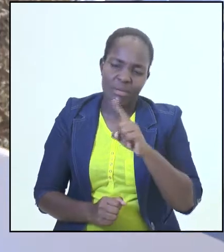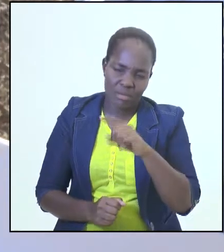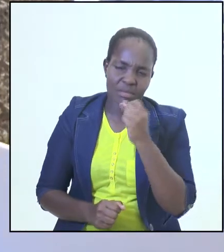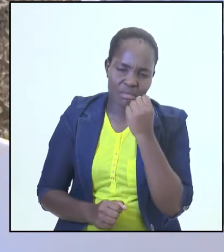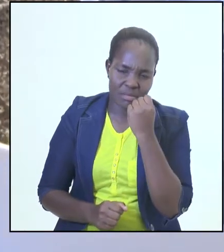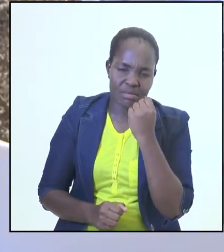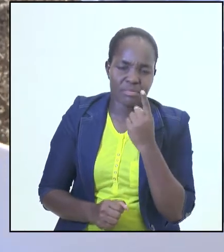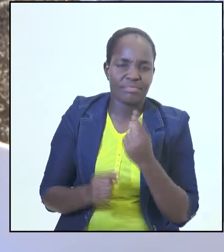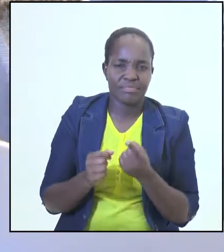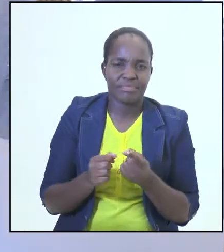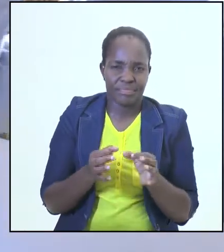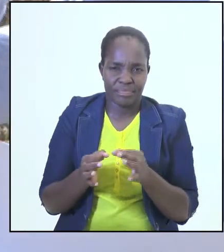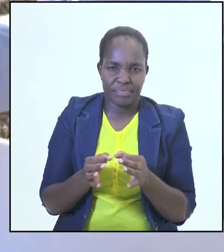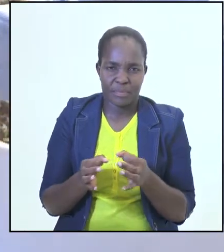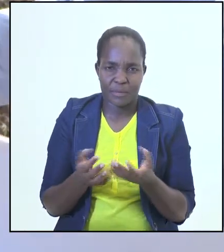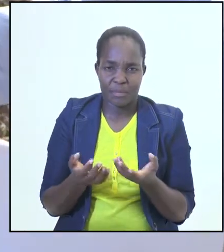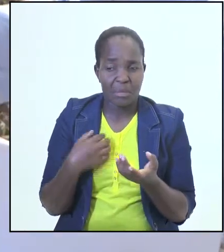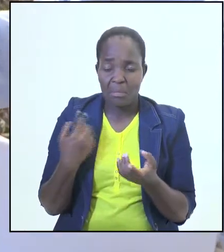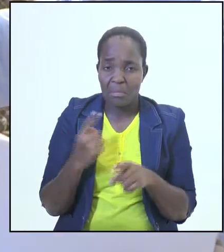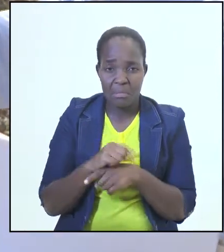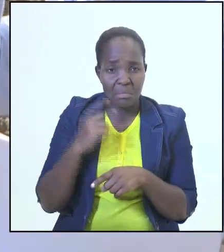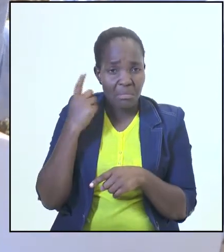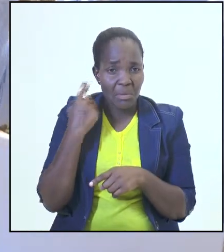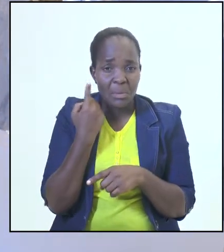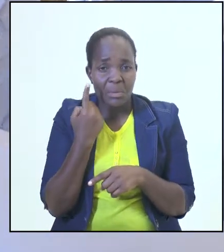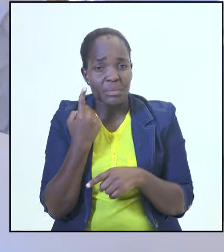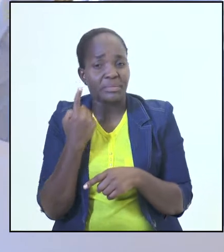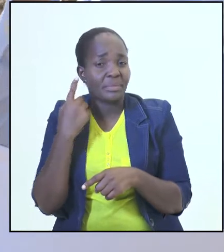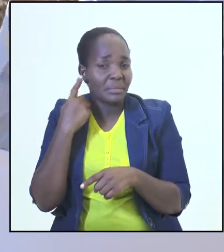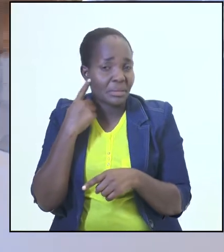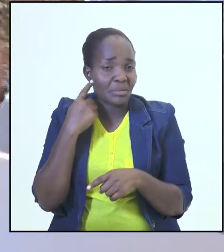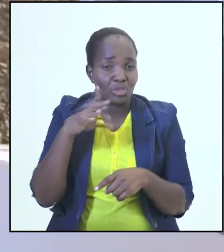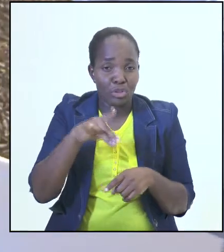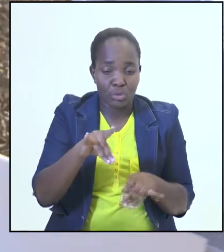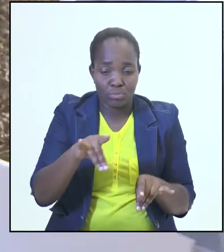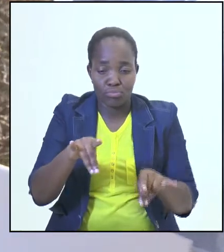I personally have never heard of that. I've only heard of rotating grazing land for livestock.